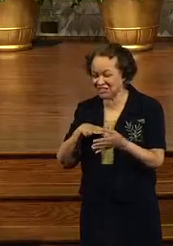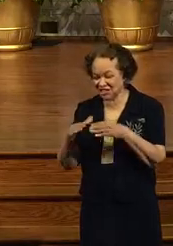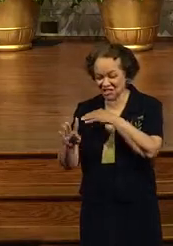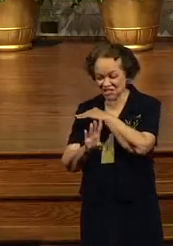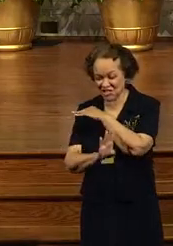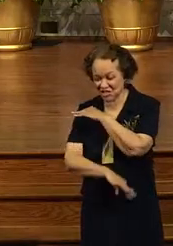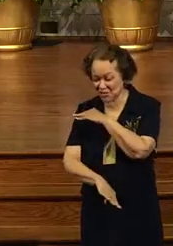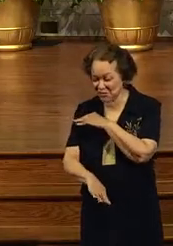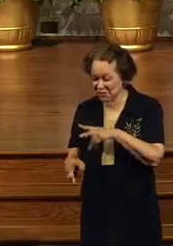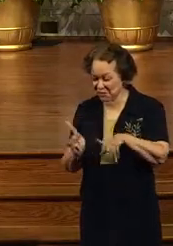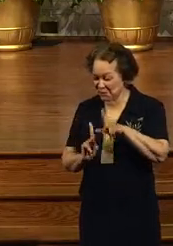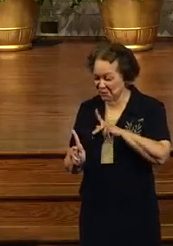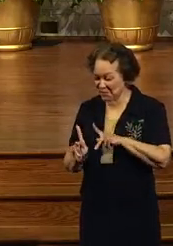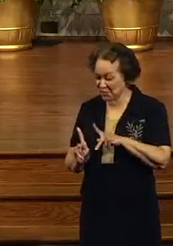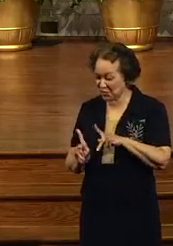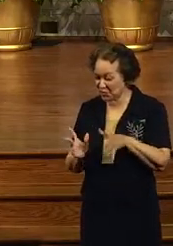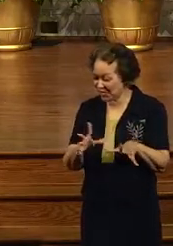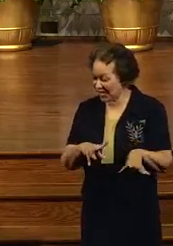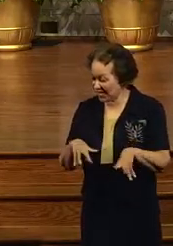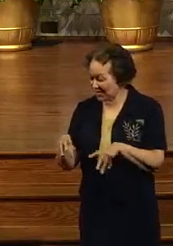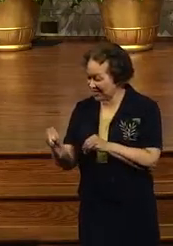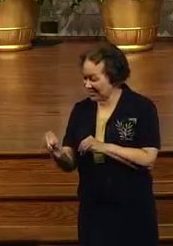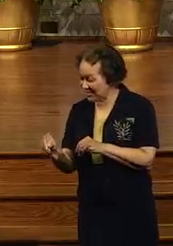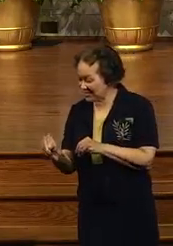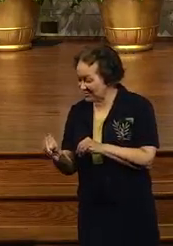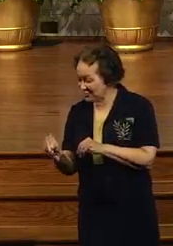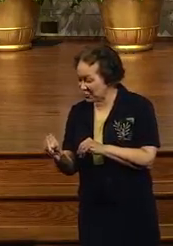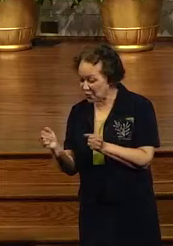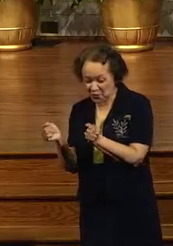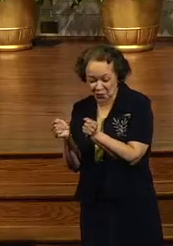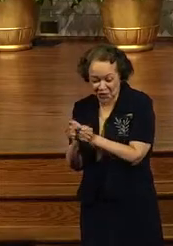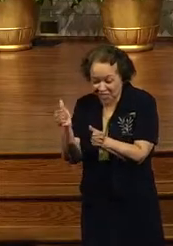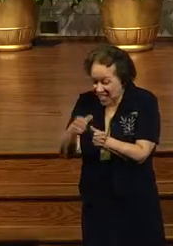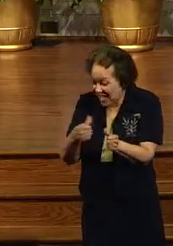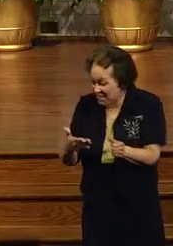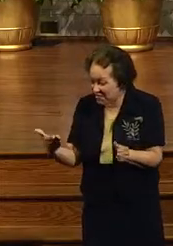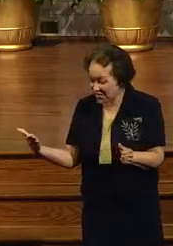leave, they're going to leave with everything.